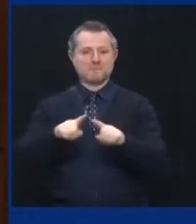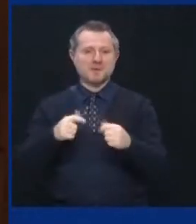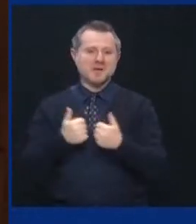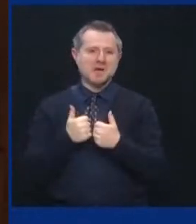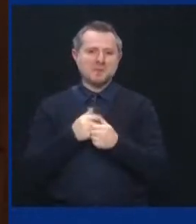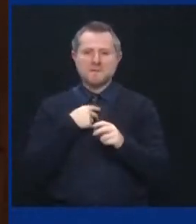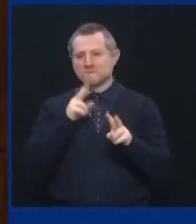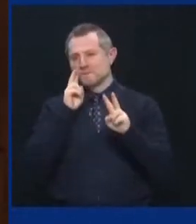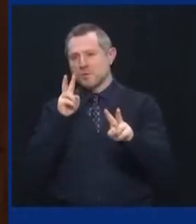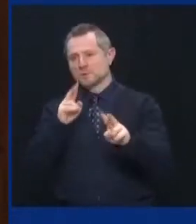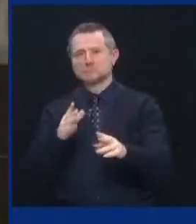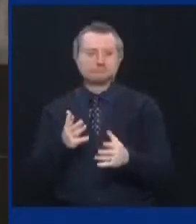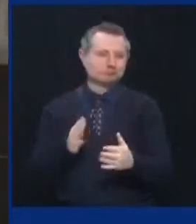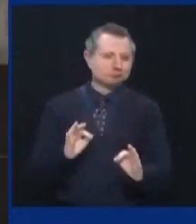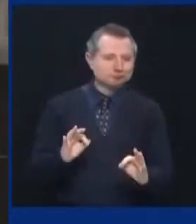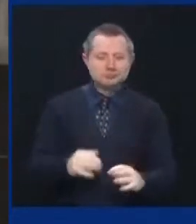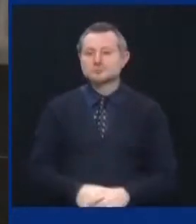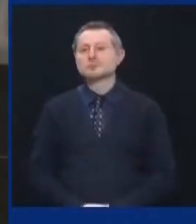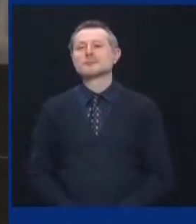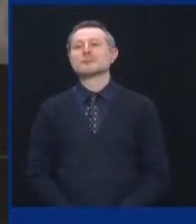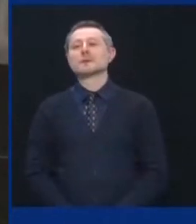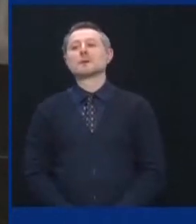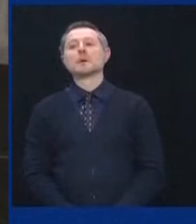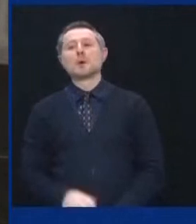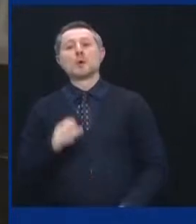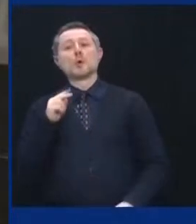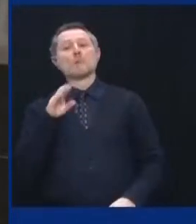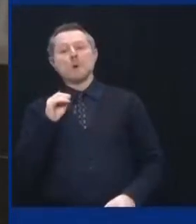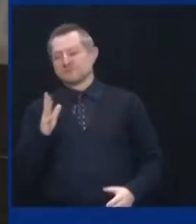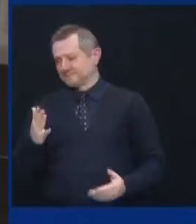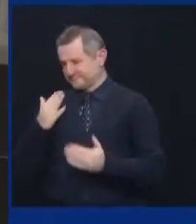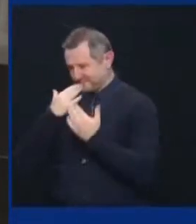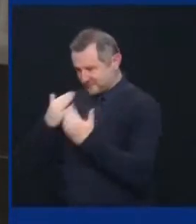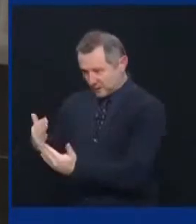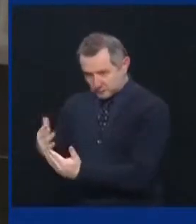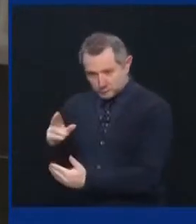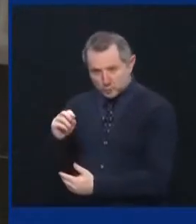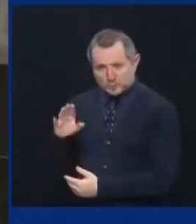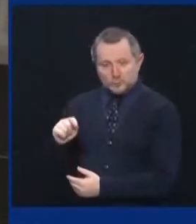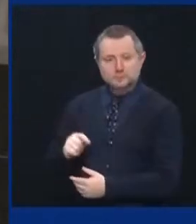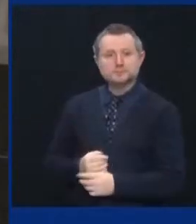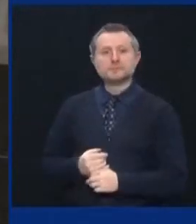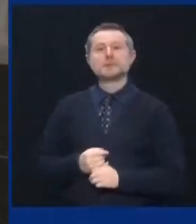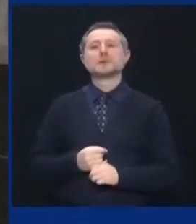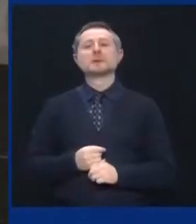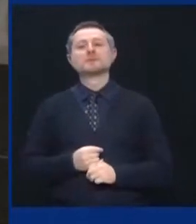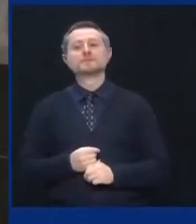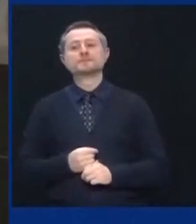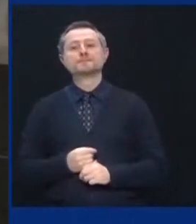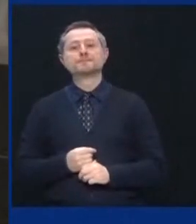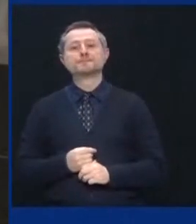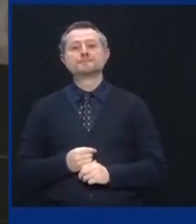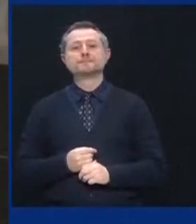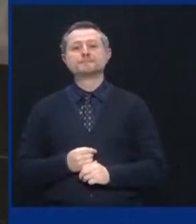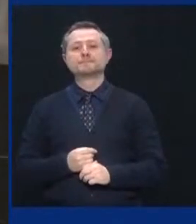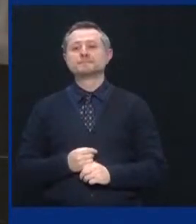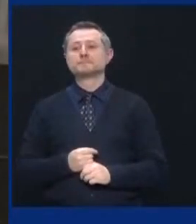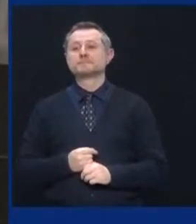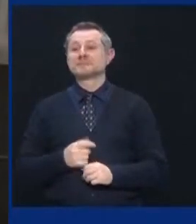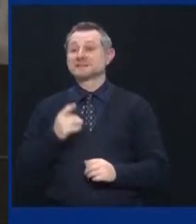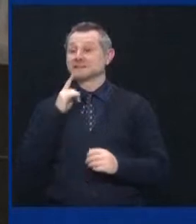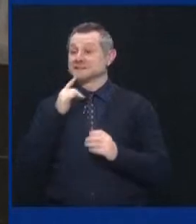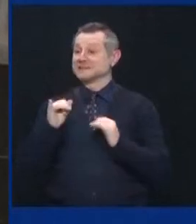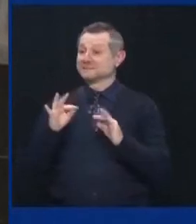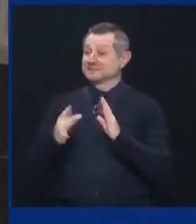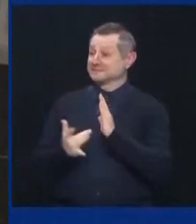to the results. Thank you very much. I believe if the technology works,